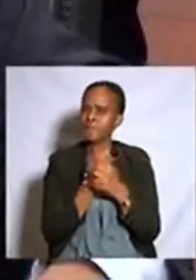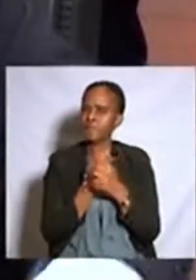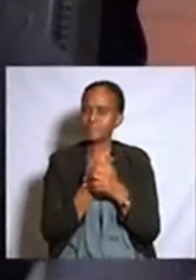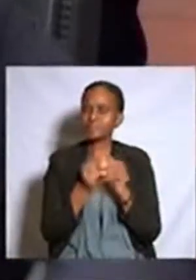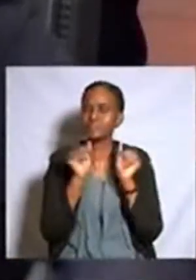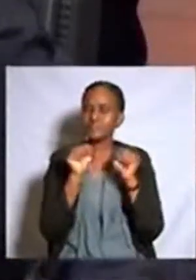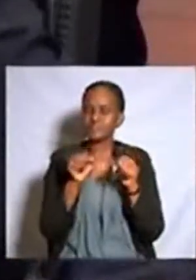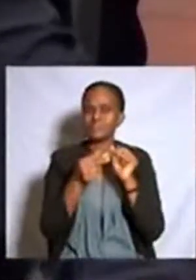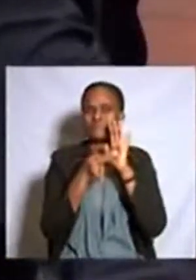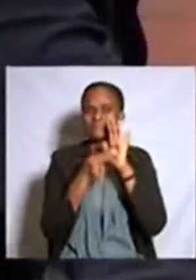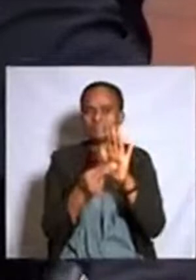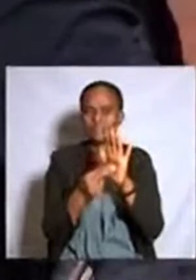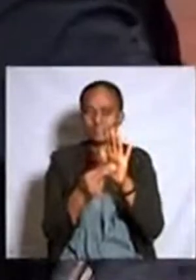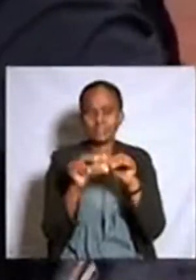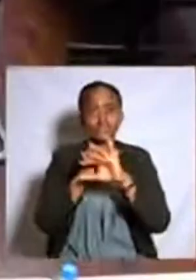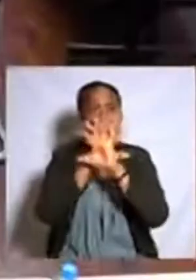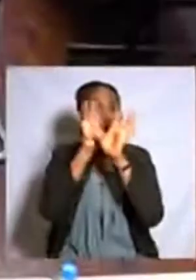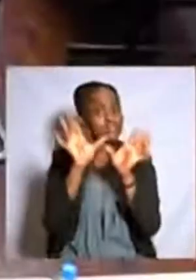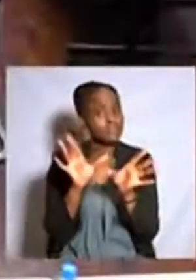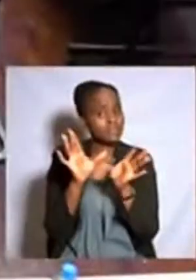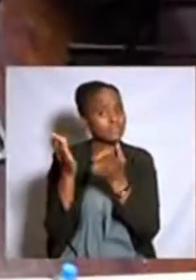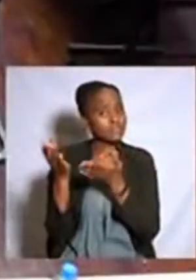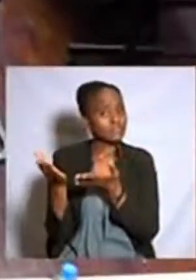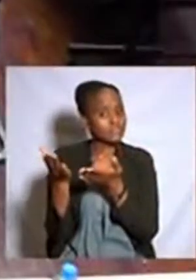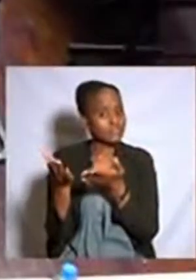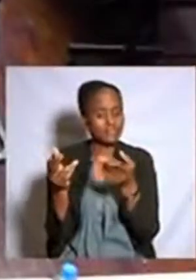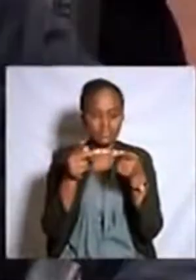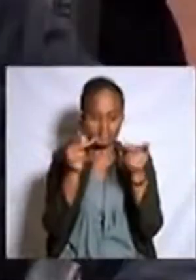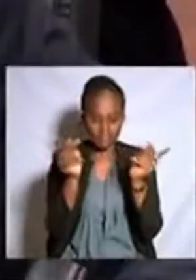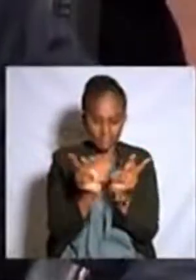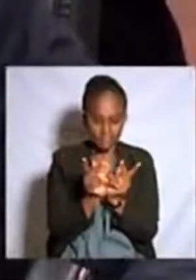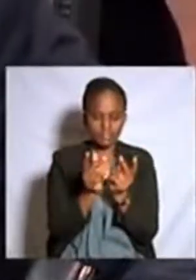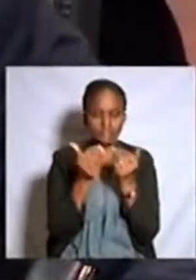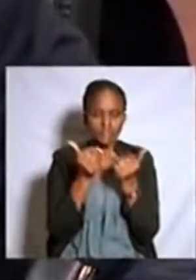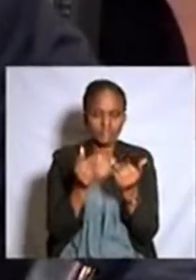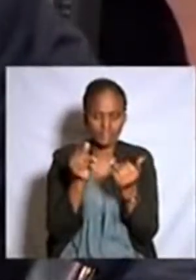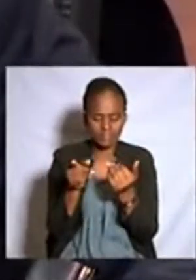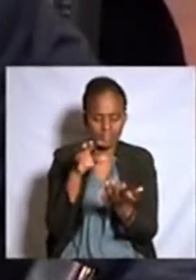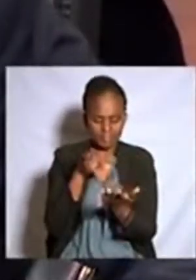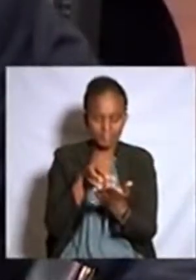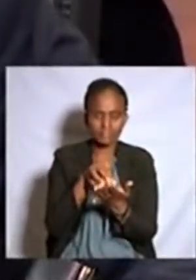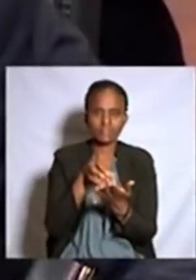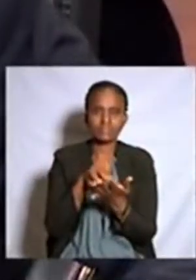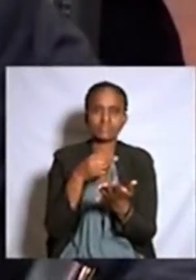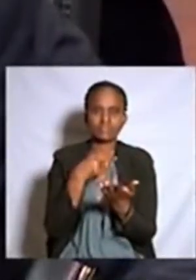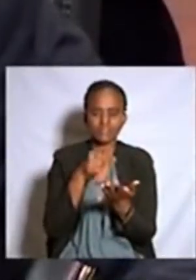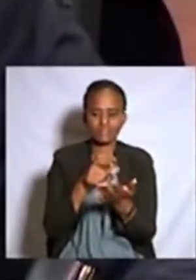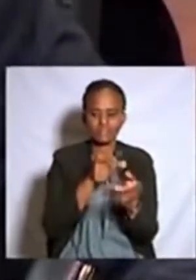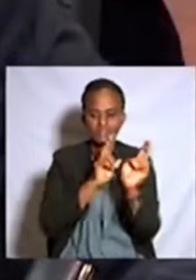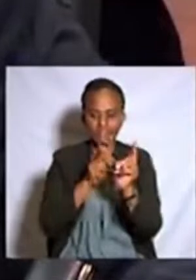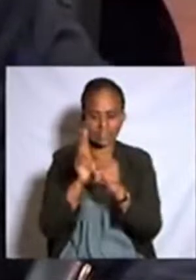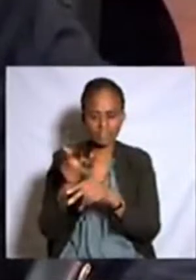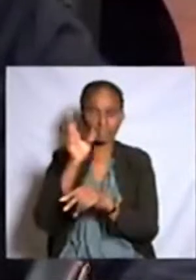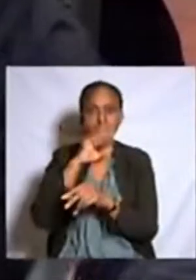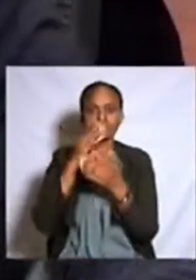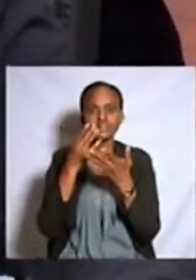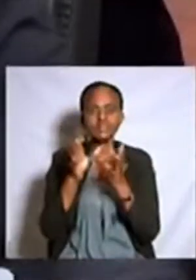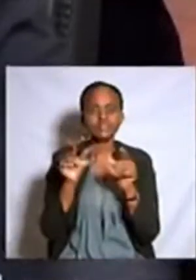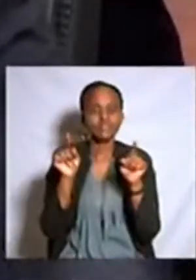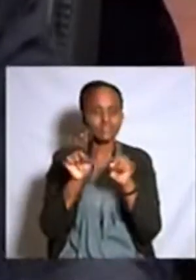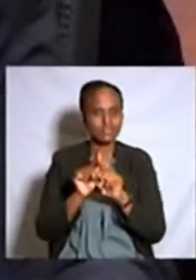appear is that correct? So the position is that this matter has been responded to,